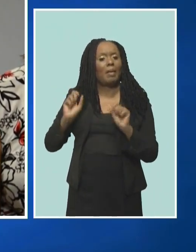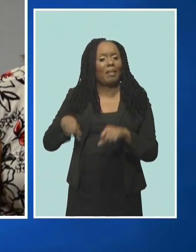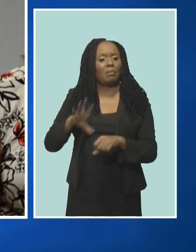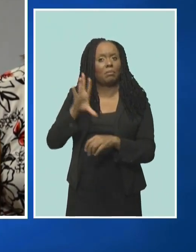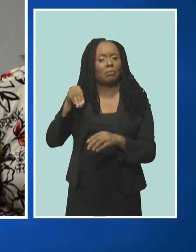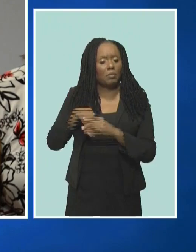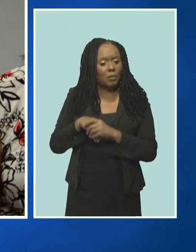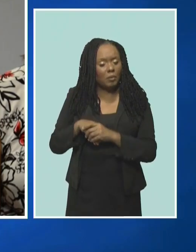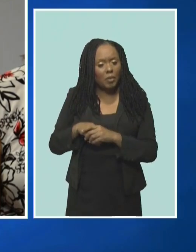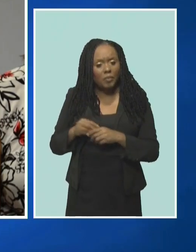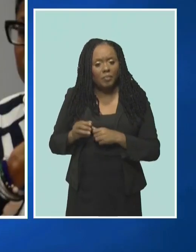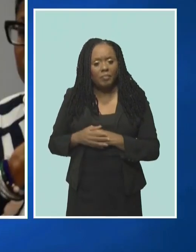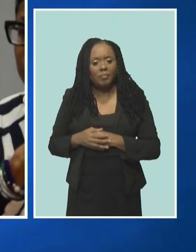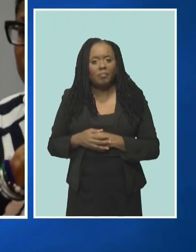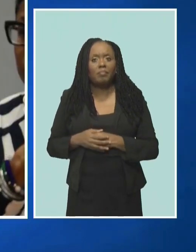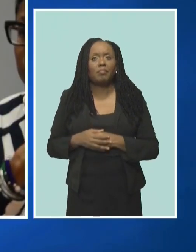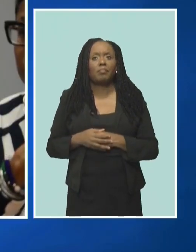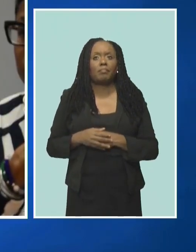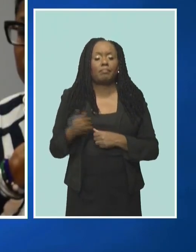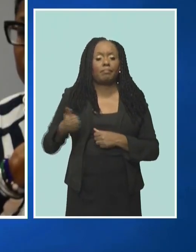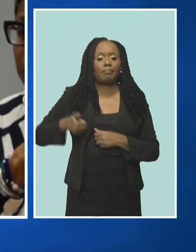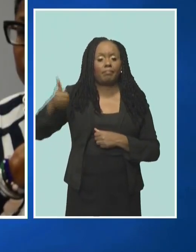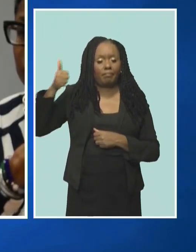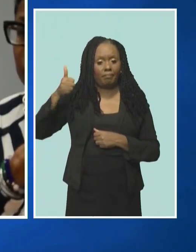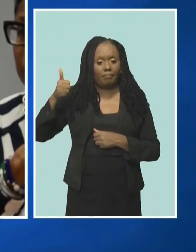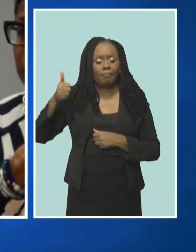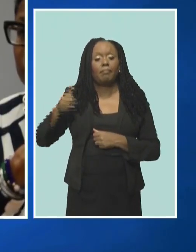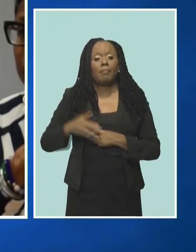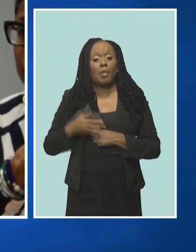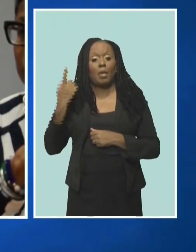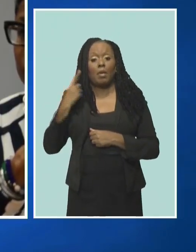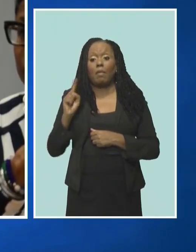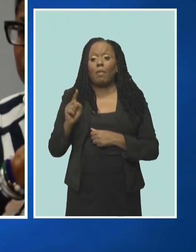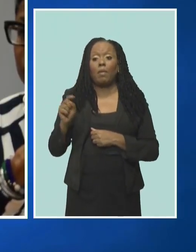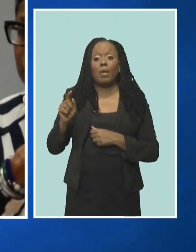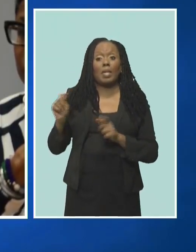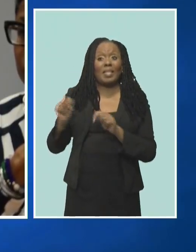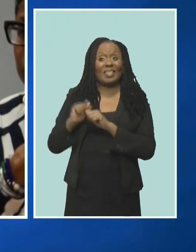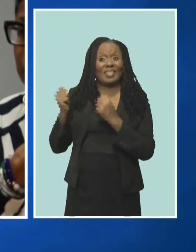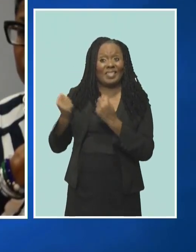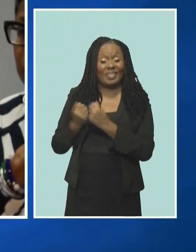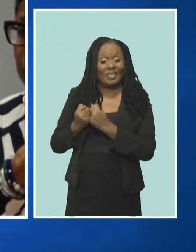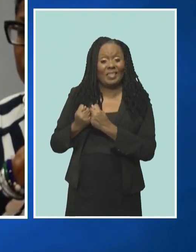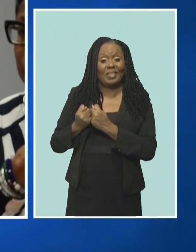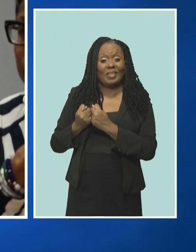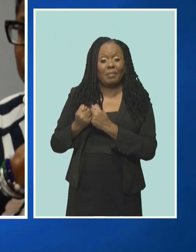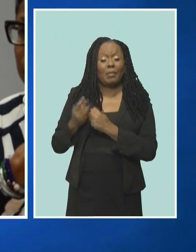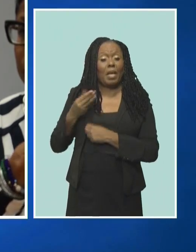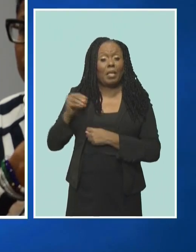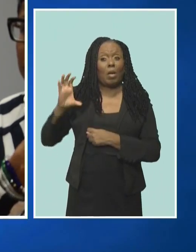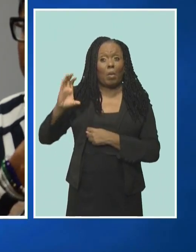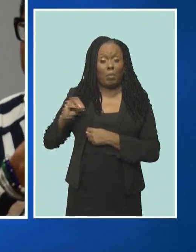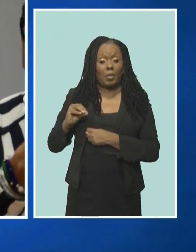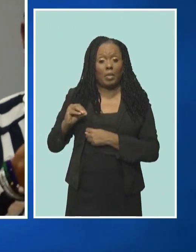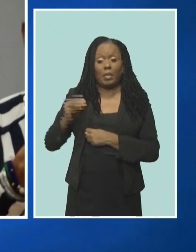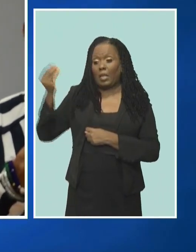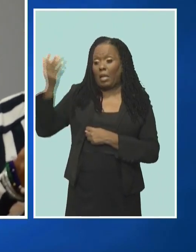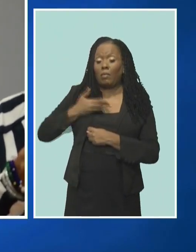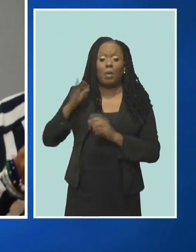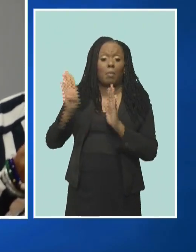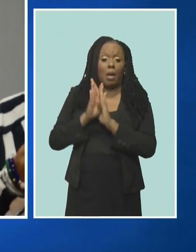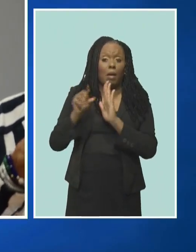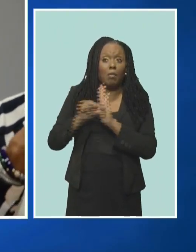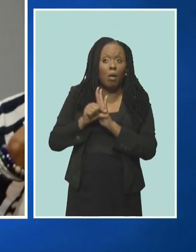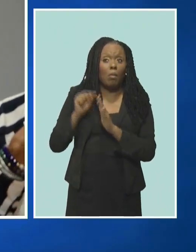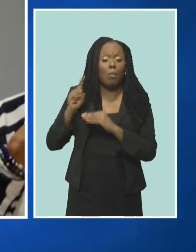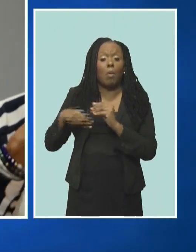participate. Co-founder and Chief Operating Officer of RELP, Mauro Soares, in giving background to the work done, told the